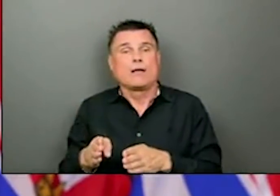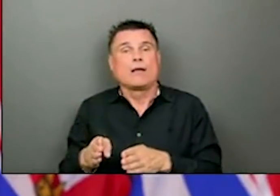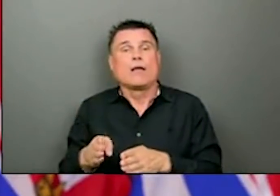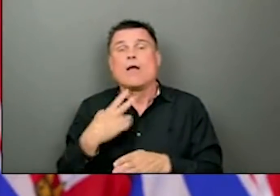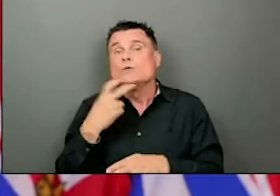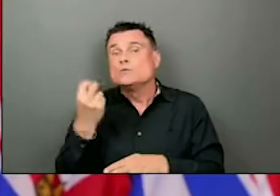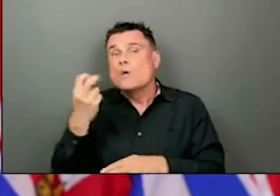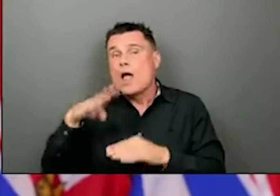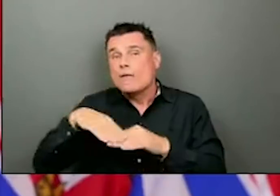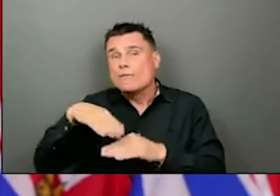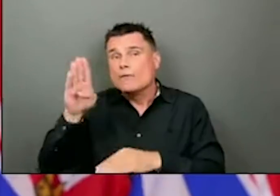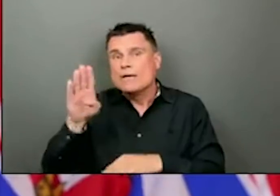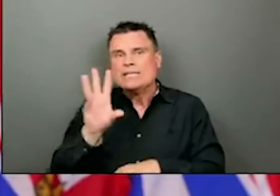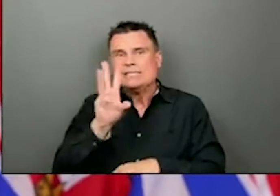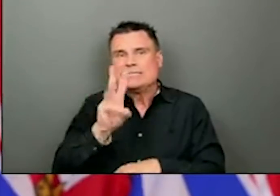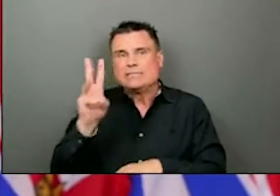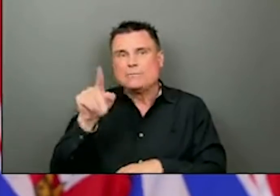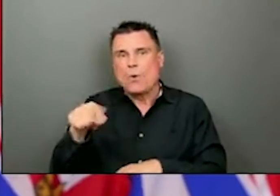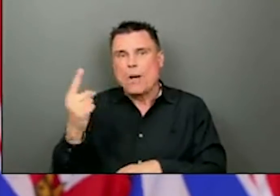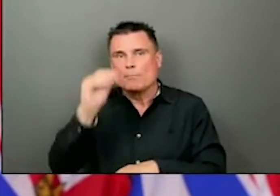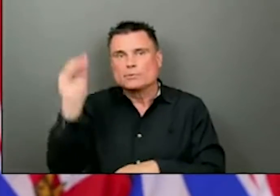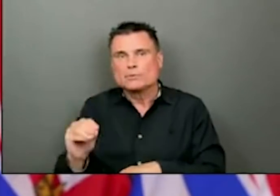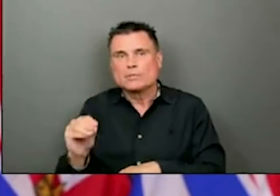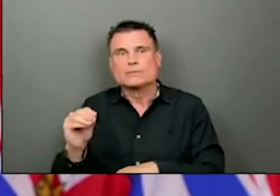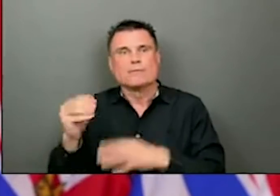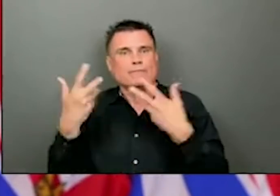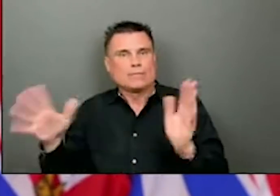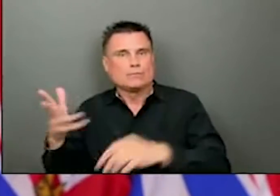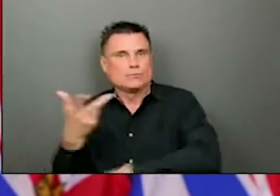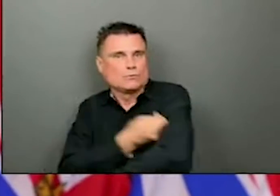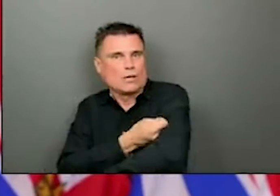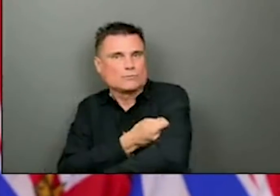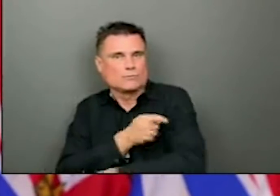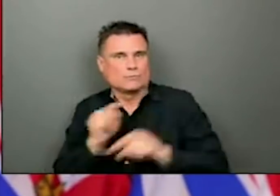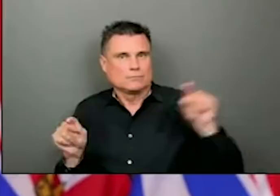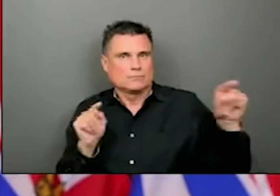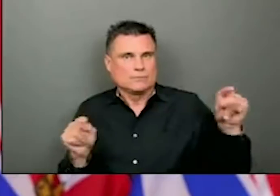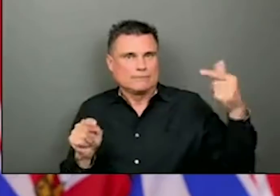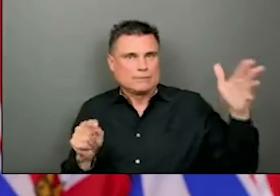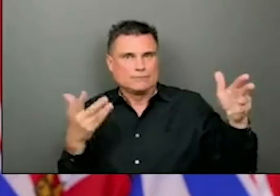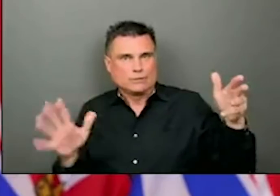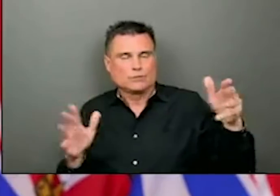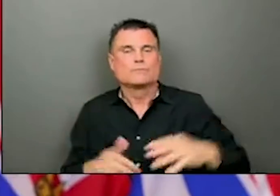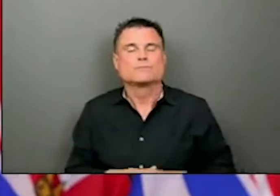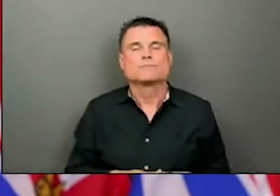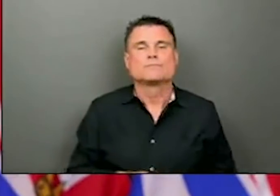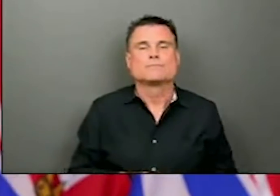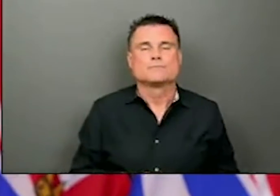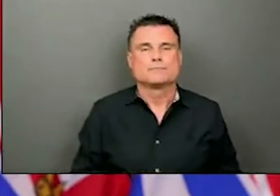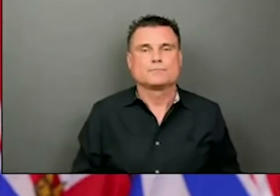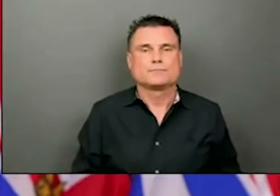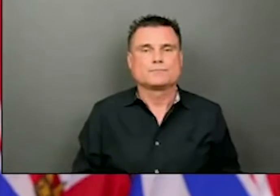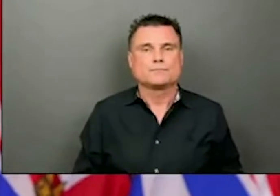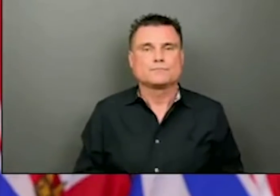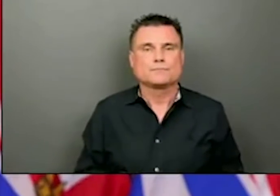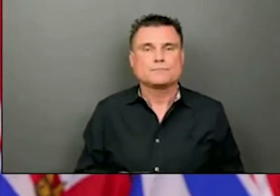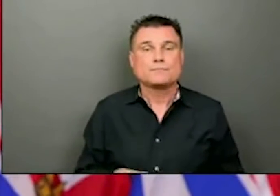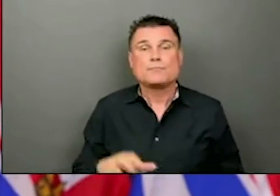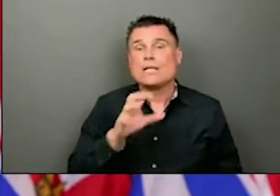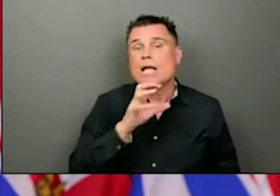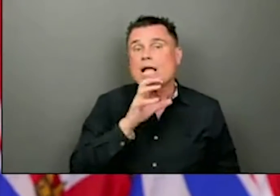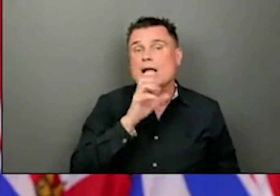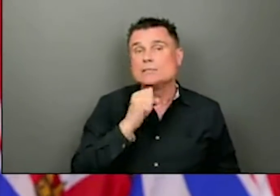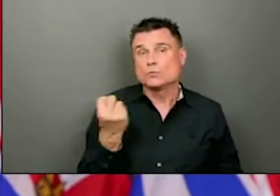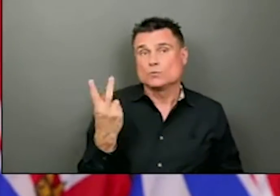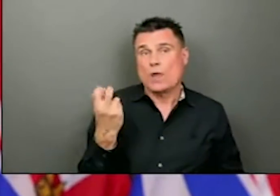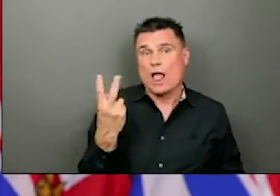50, 78% over 40, and 74% over 30. I'd also note that more than half of those between 12 and 17 have